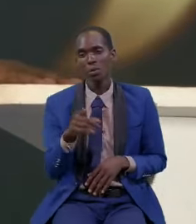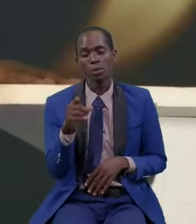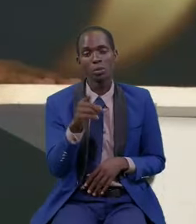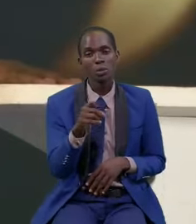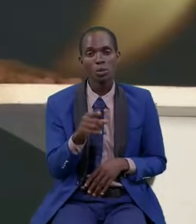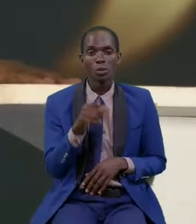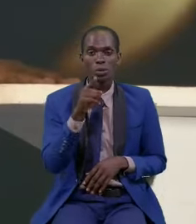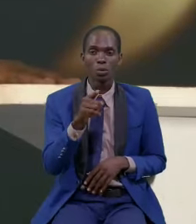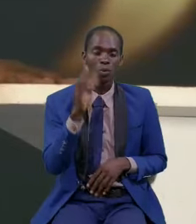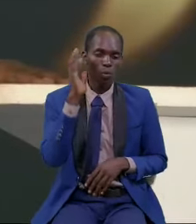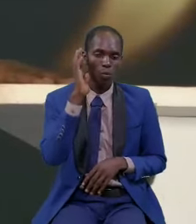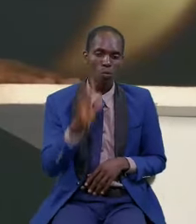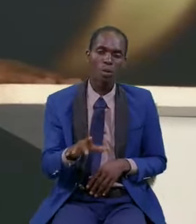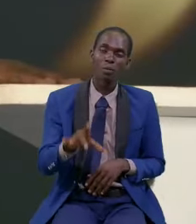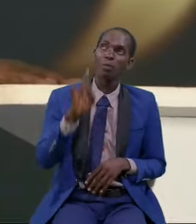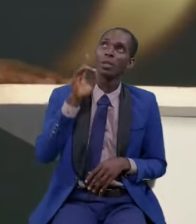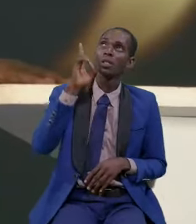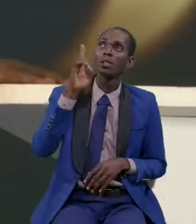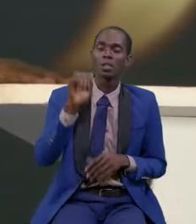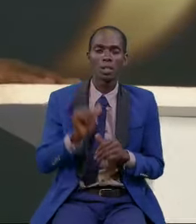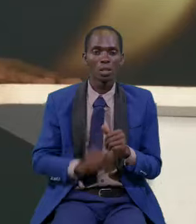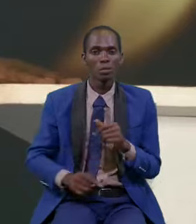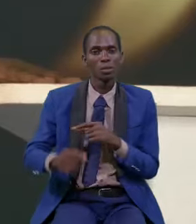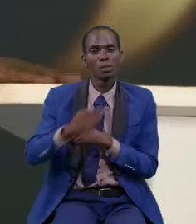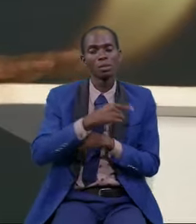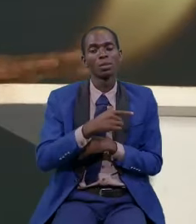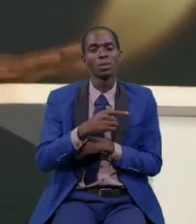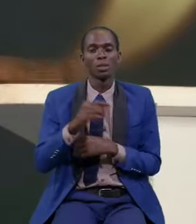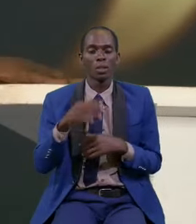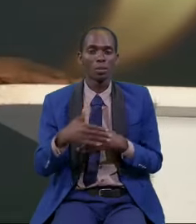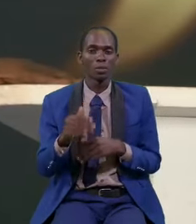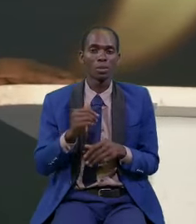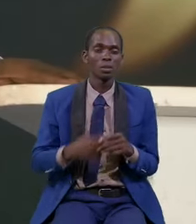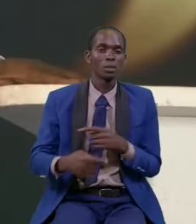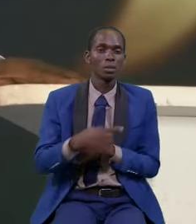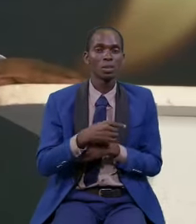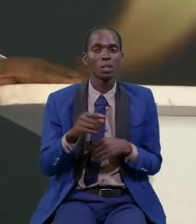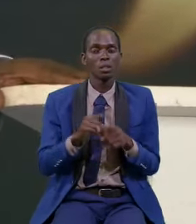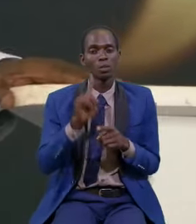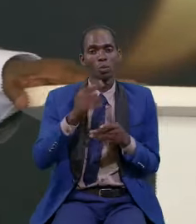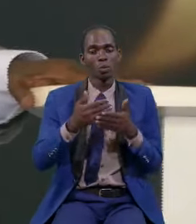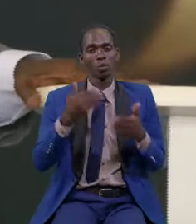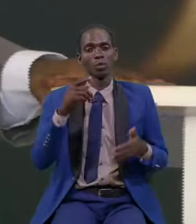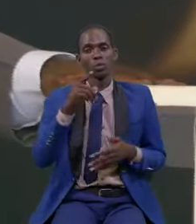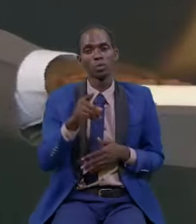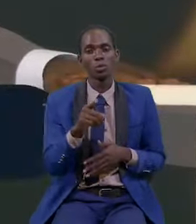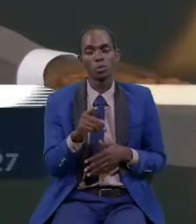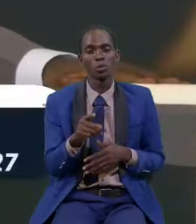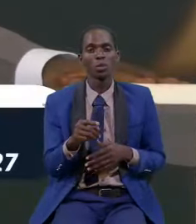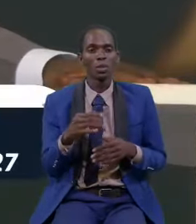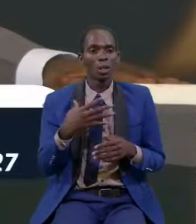day after day, the forerunner of you as a believer. In the